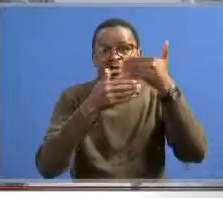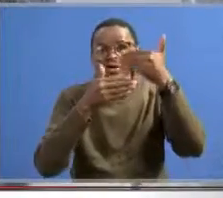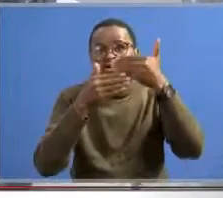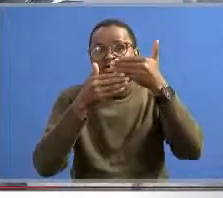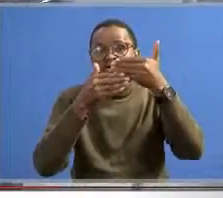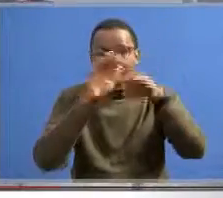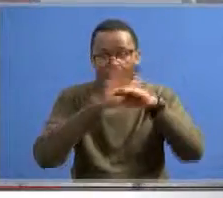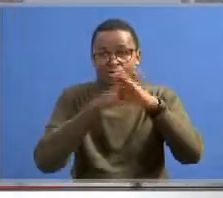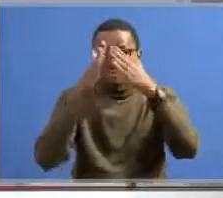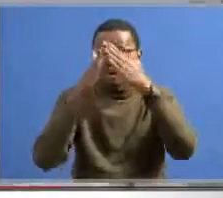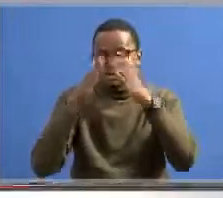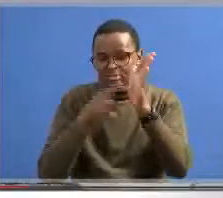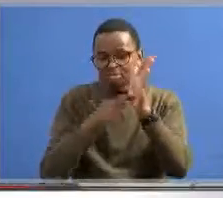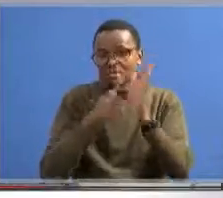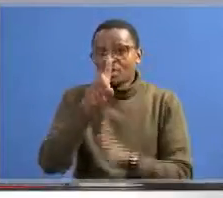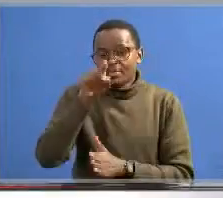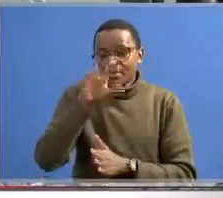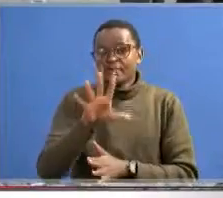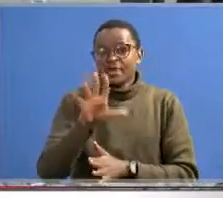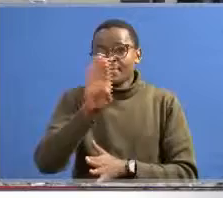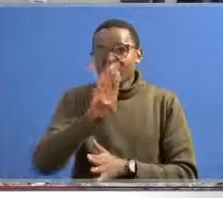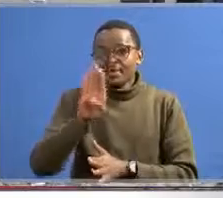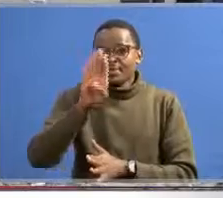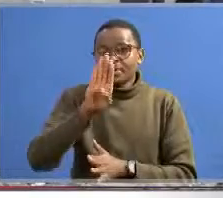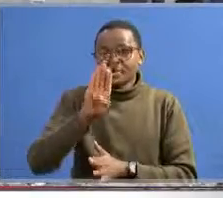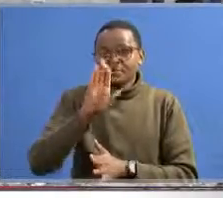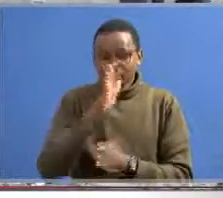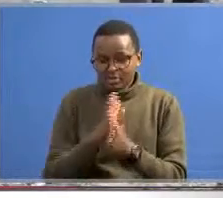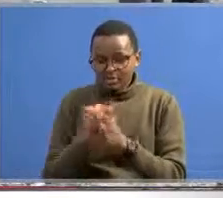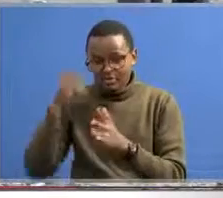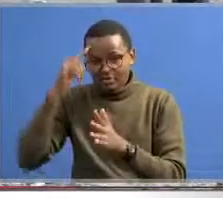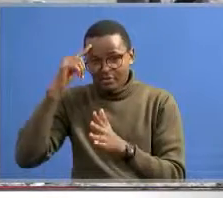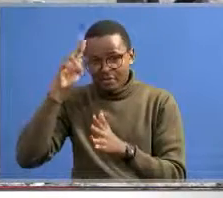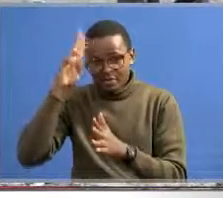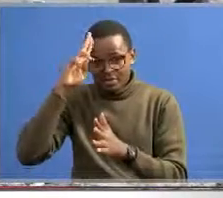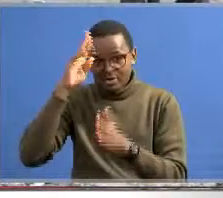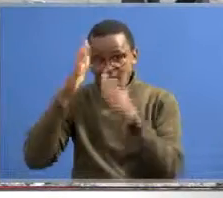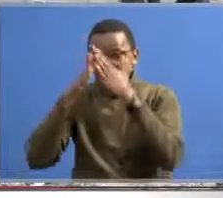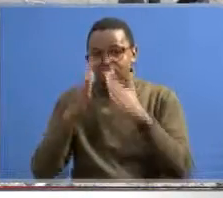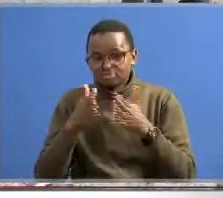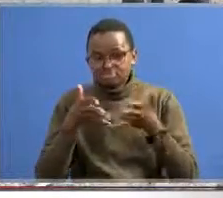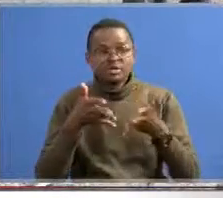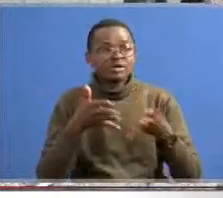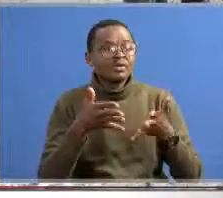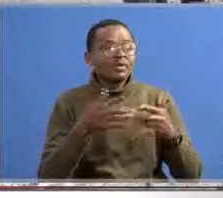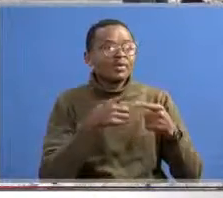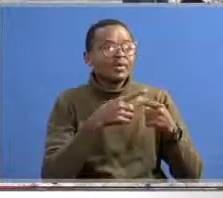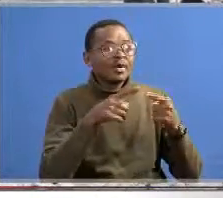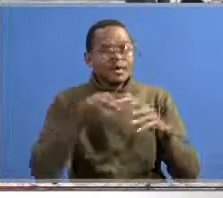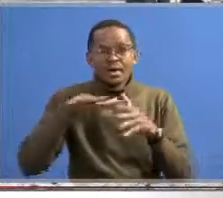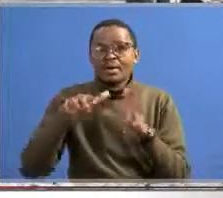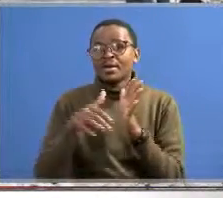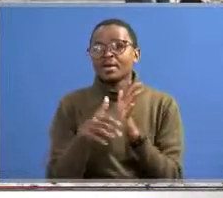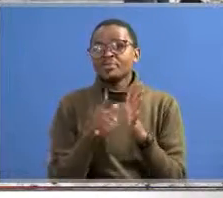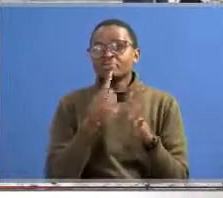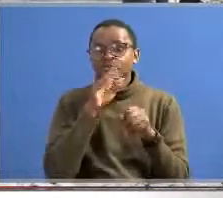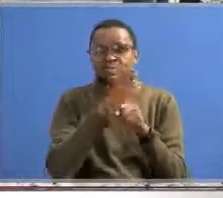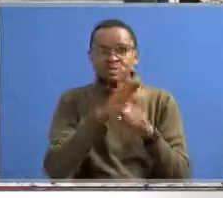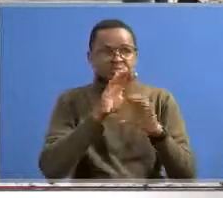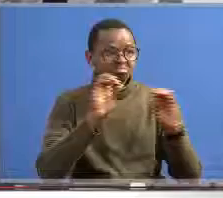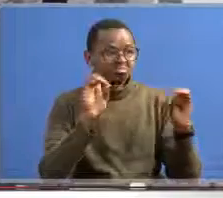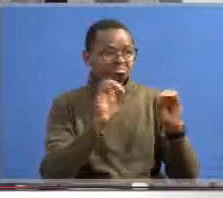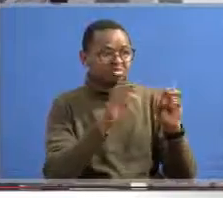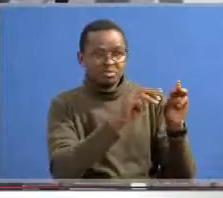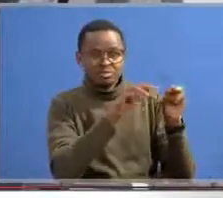of the affordable housing unit, with 1.5 billion being set aside for the police house units. This, however, will remain a promise, as Kenyans have not